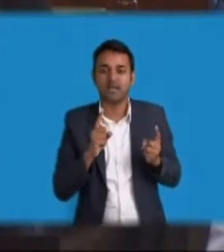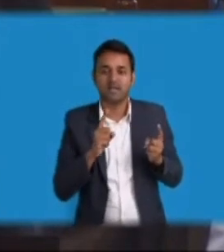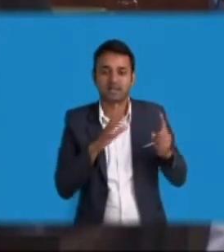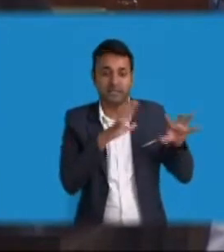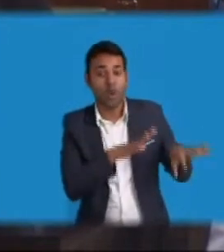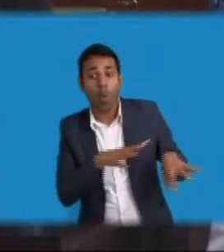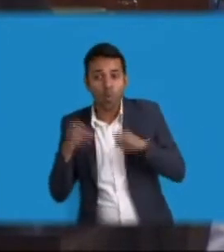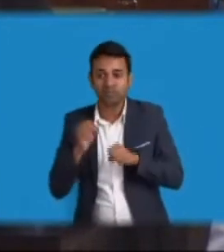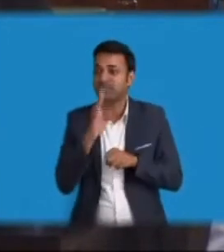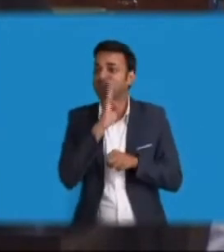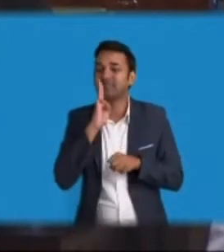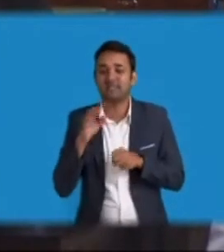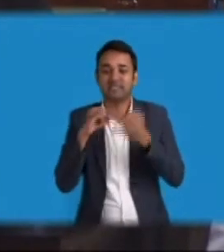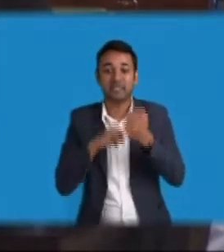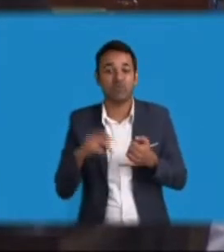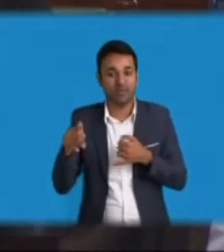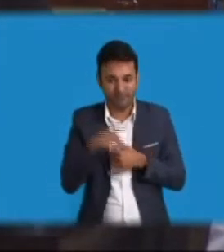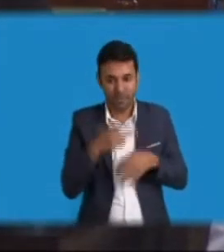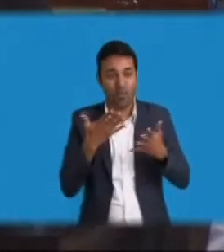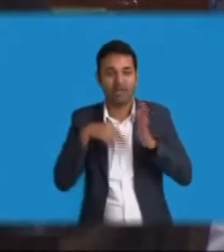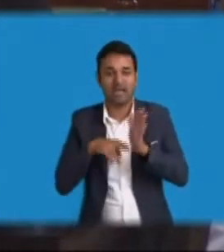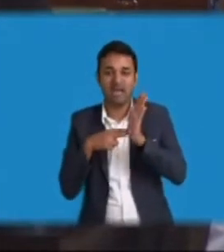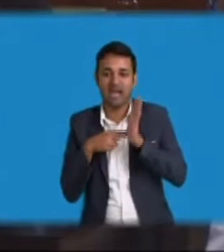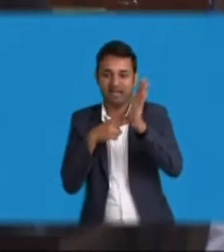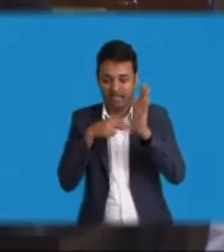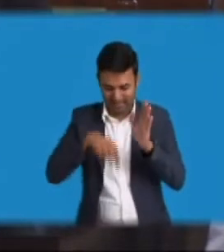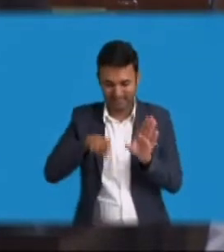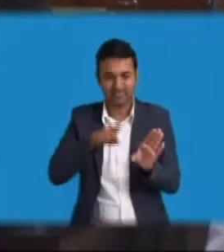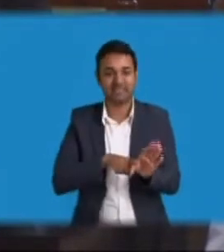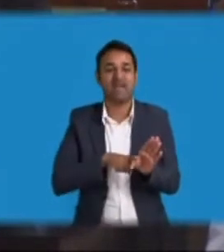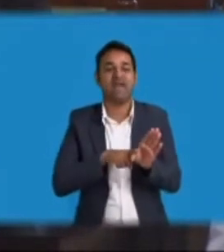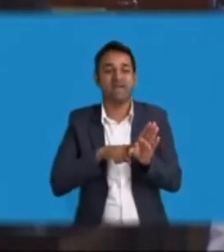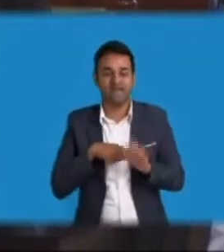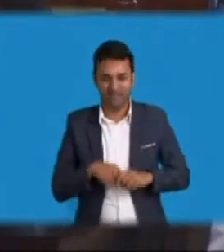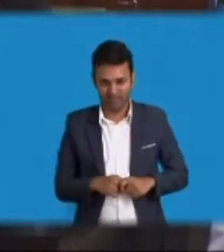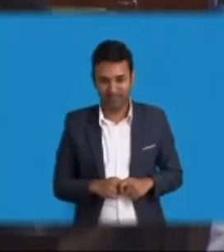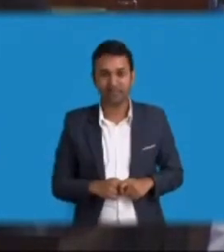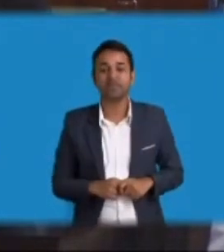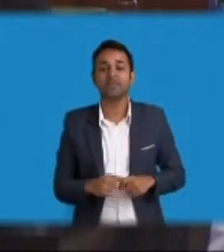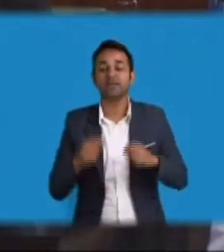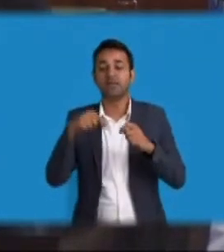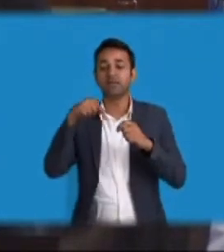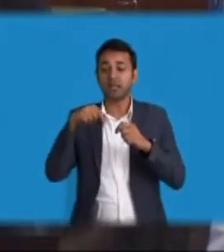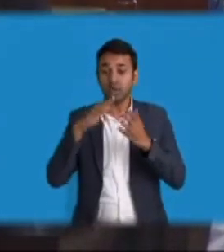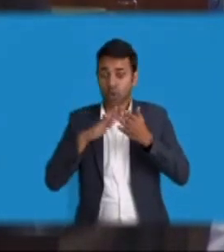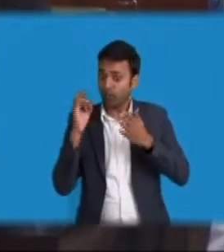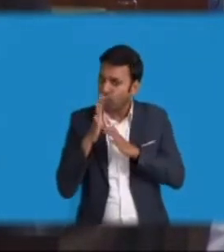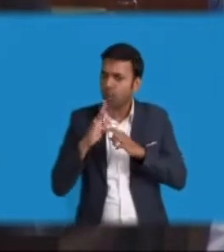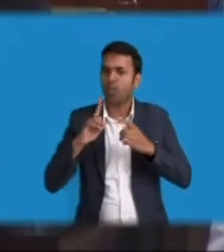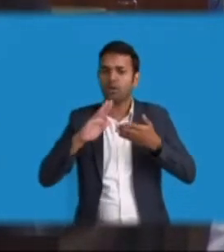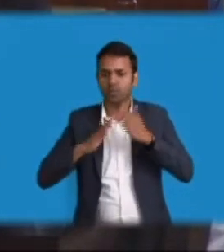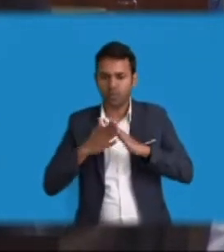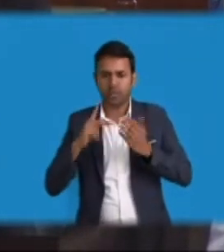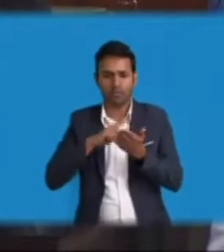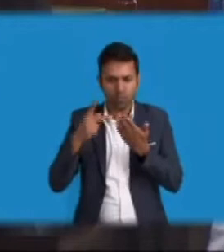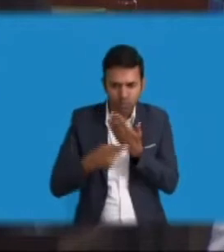pageant at Nandi at the end of the year. These are important community engagement events and provide significant